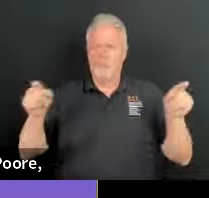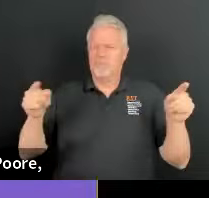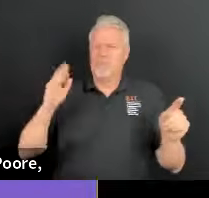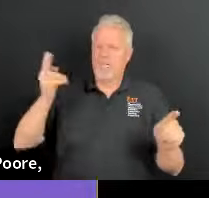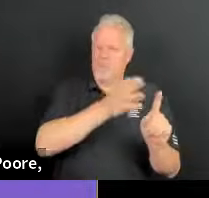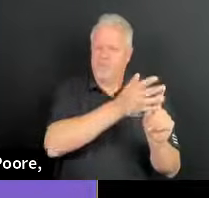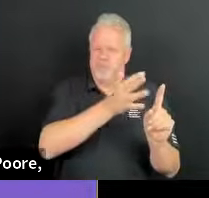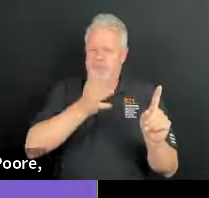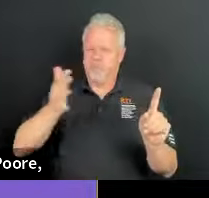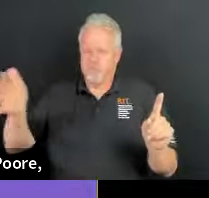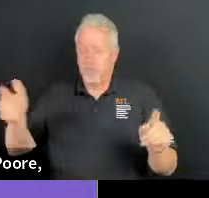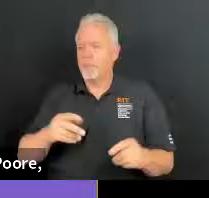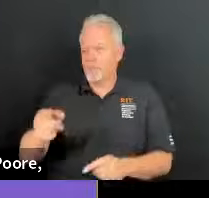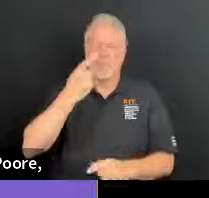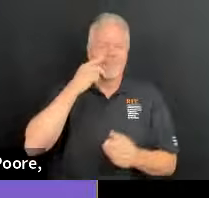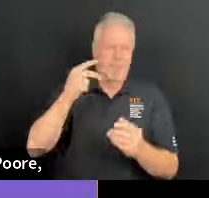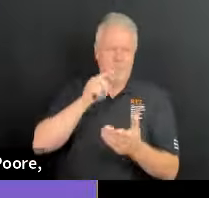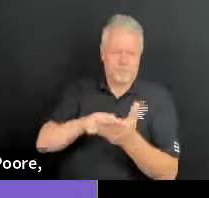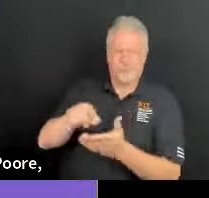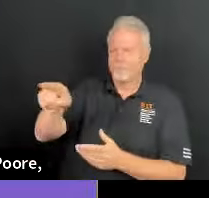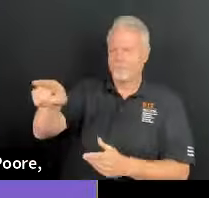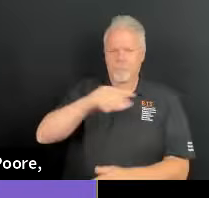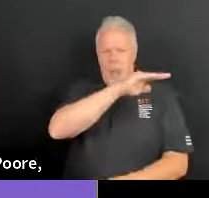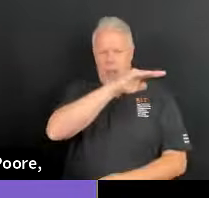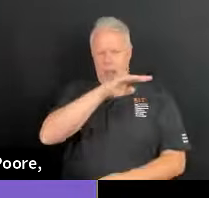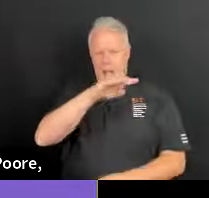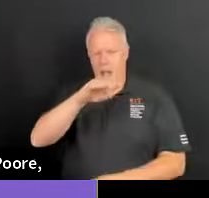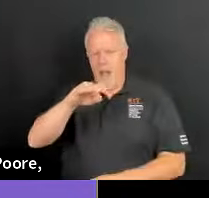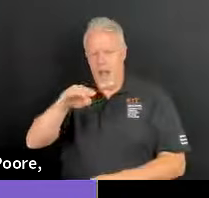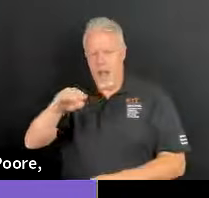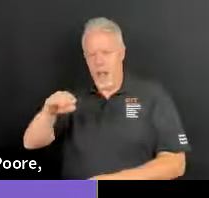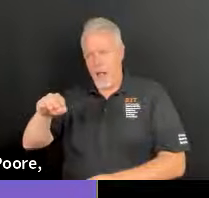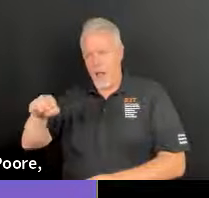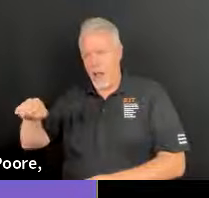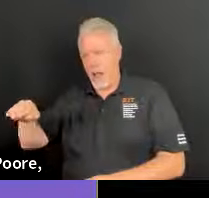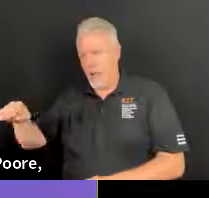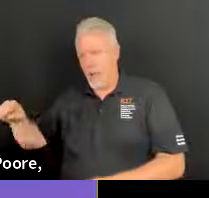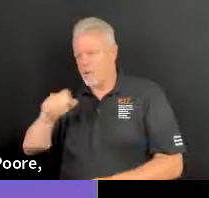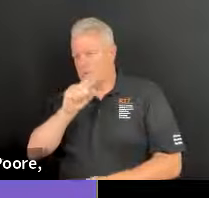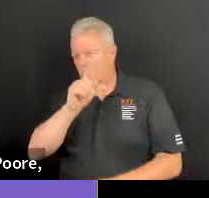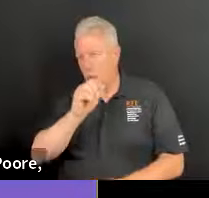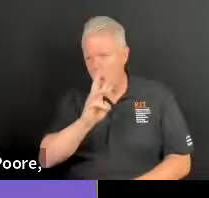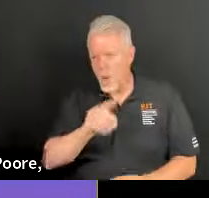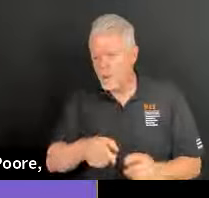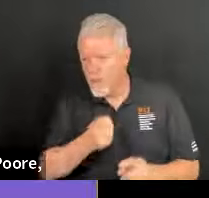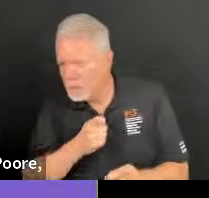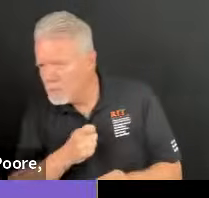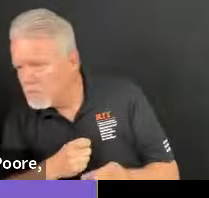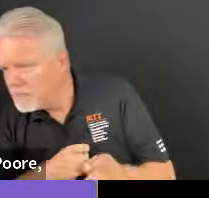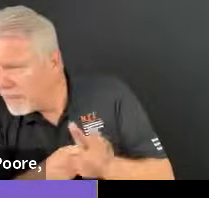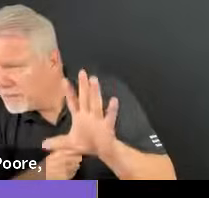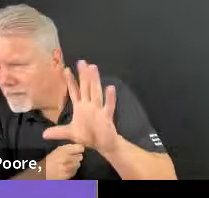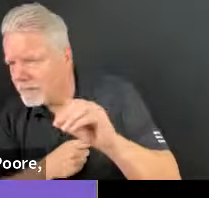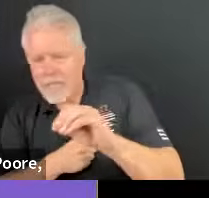And this is a total from the year 1991 until 2019. And you can see there that there seems to be a slow